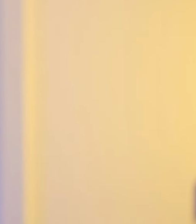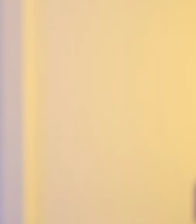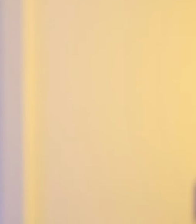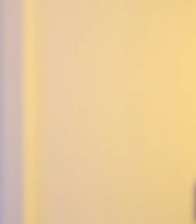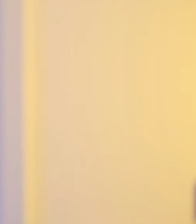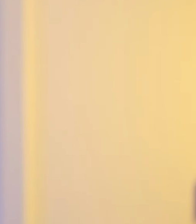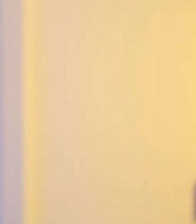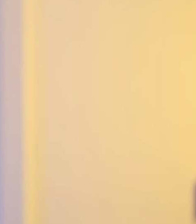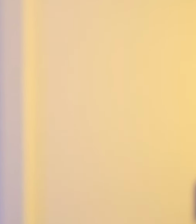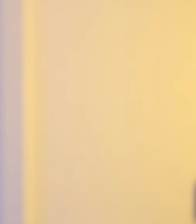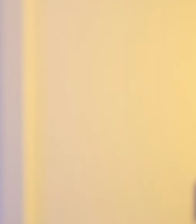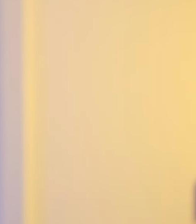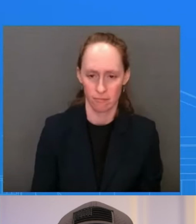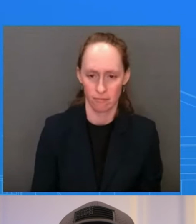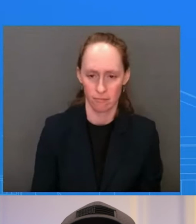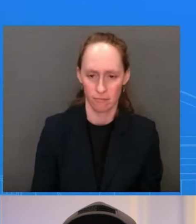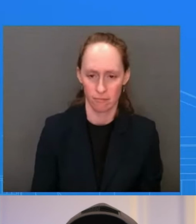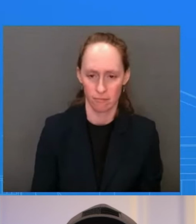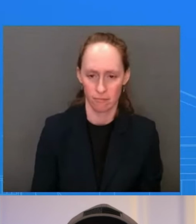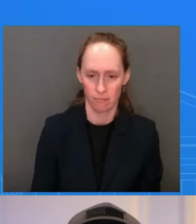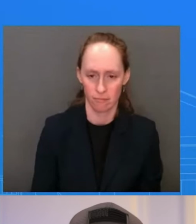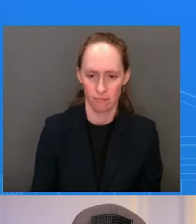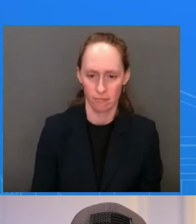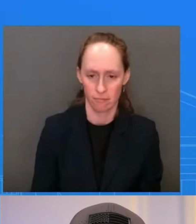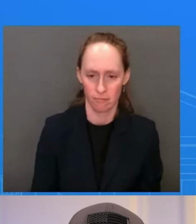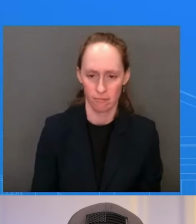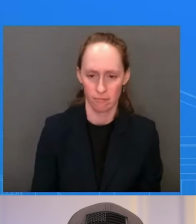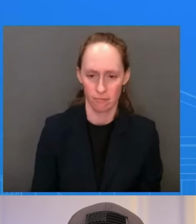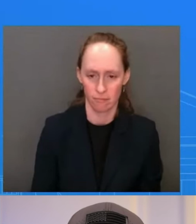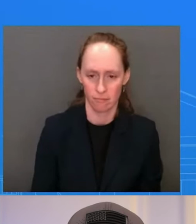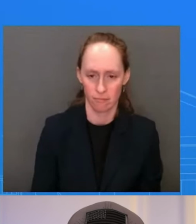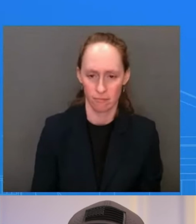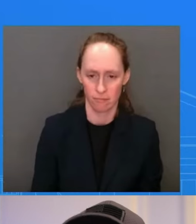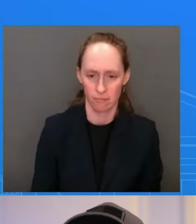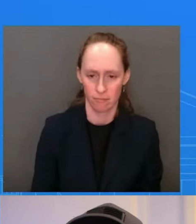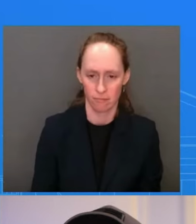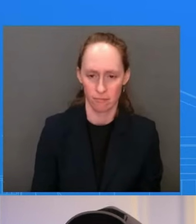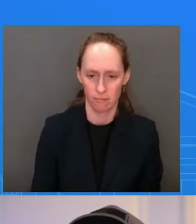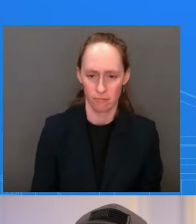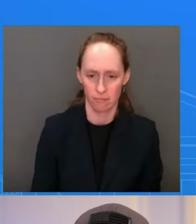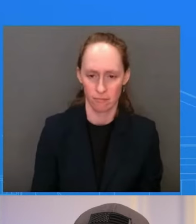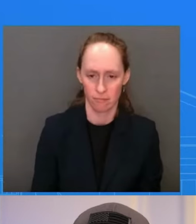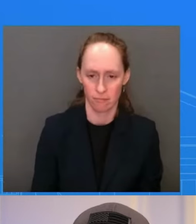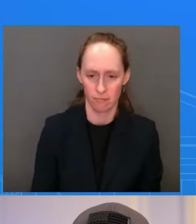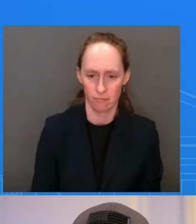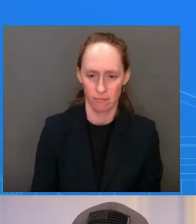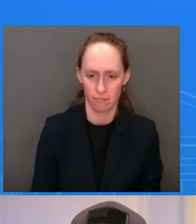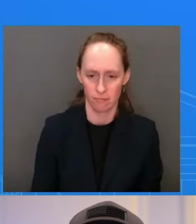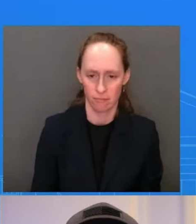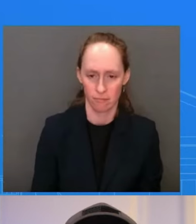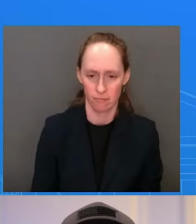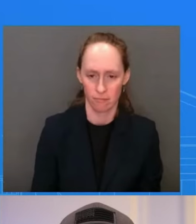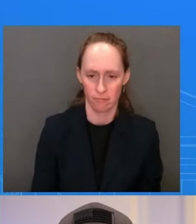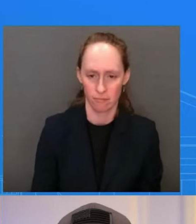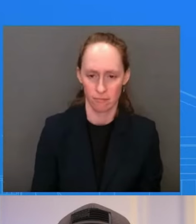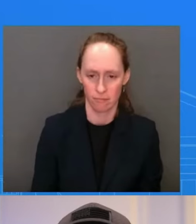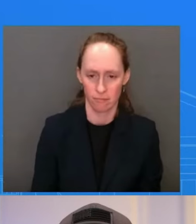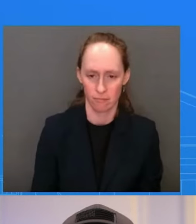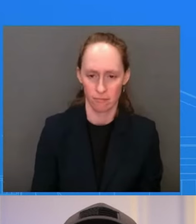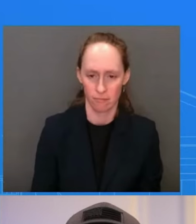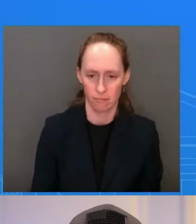Our lead story of the day, per usual, is yesterday's White House press briefing, where just mere hours before, President Joe